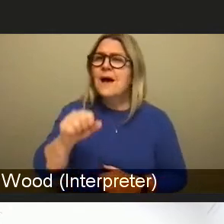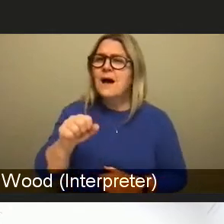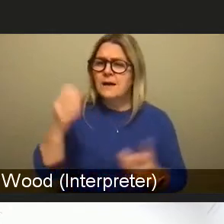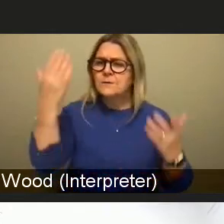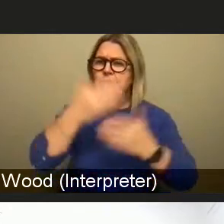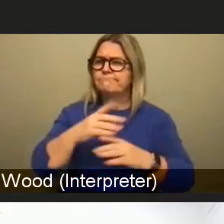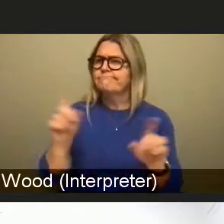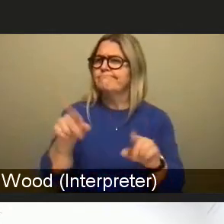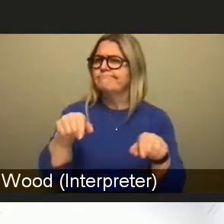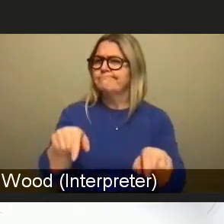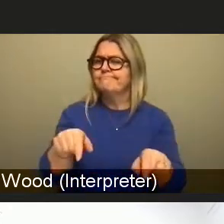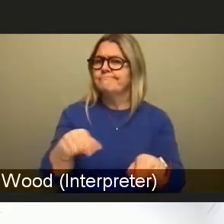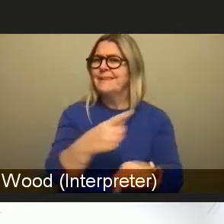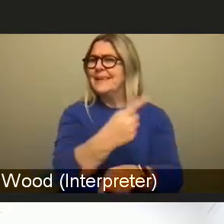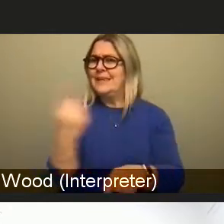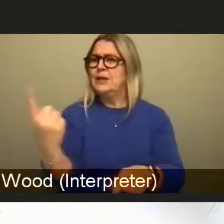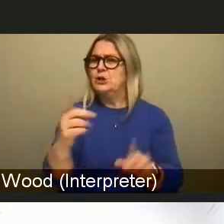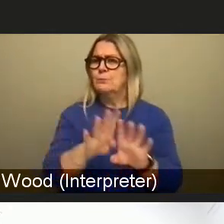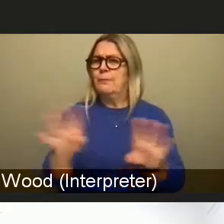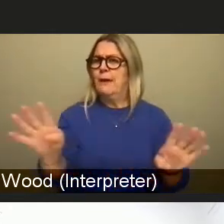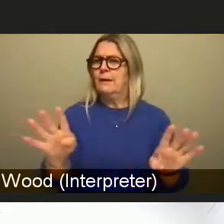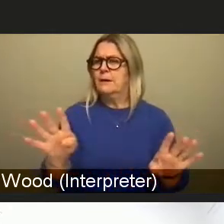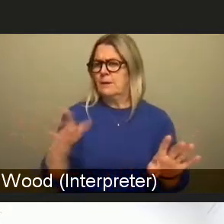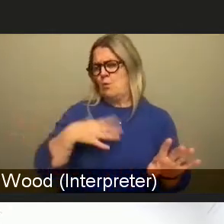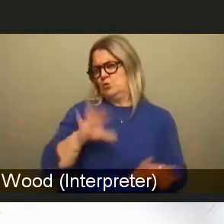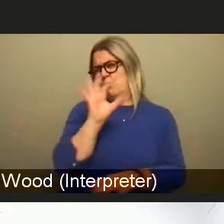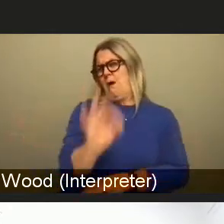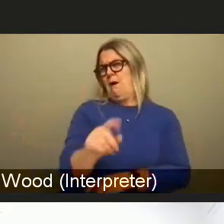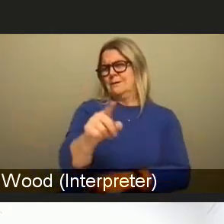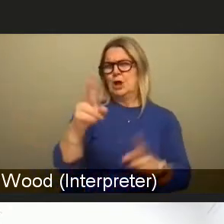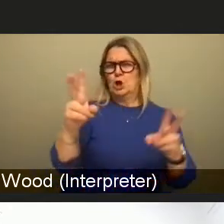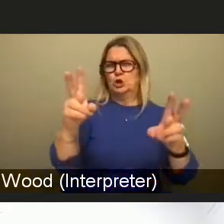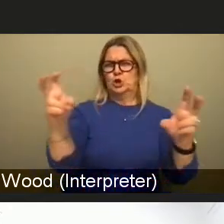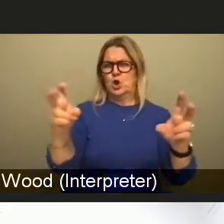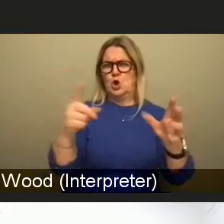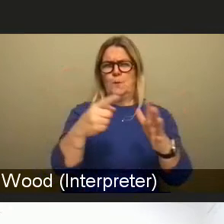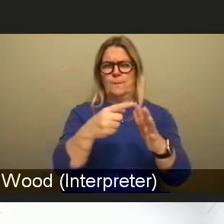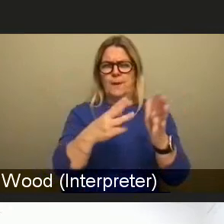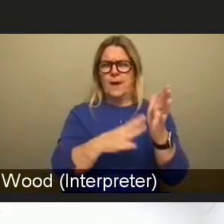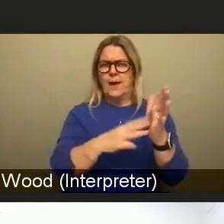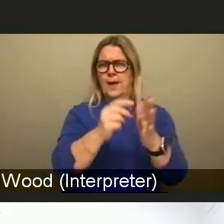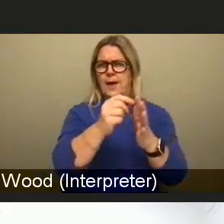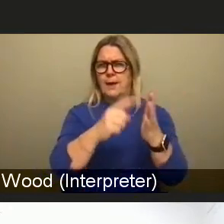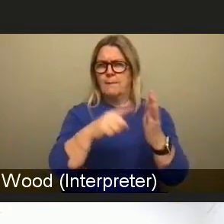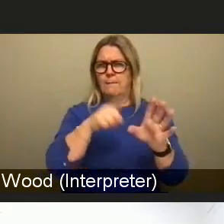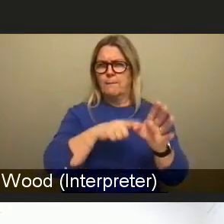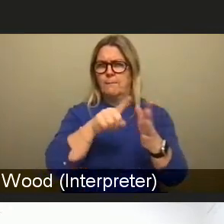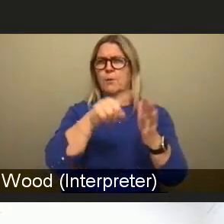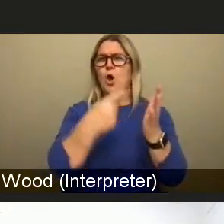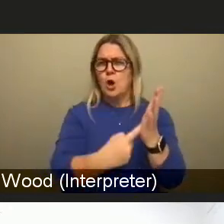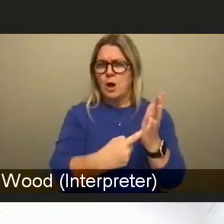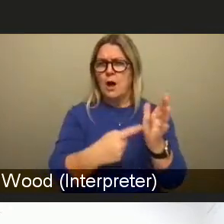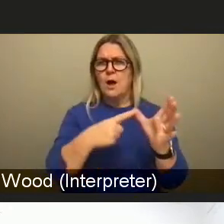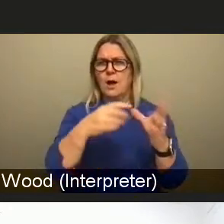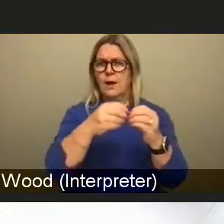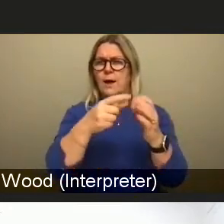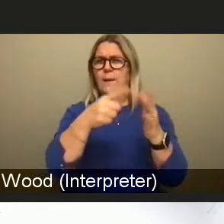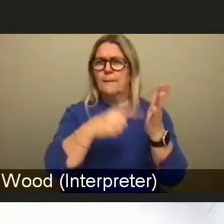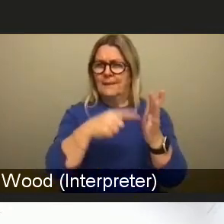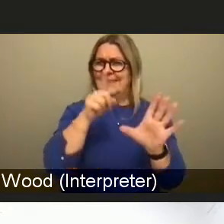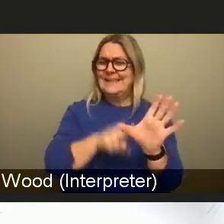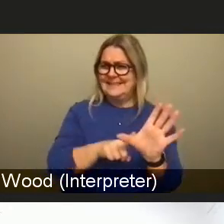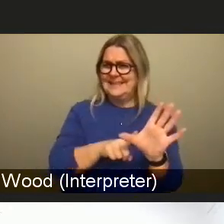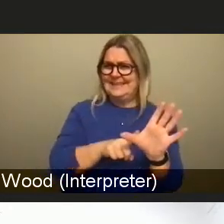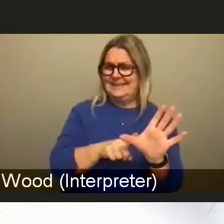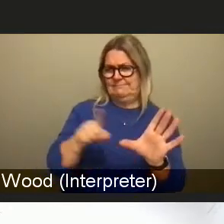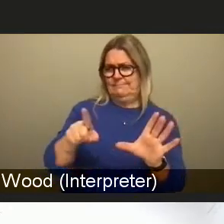each of our panellists what they think about this new term employability that has been coined by Inclusion Scotland, and do they agree